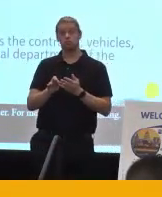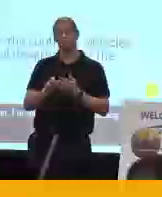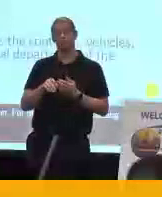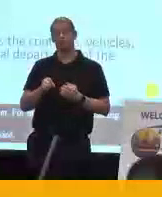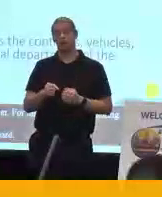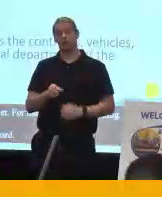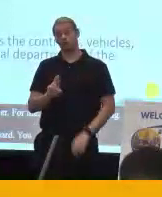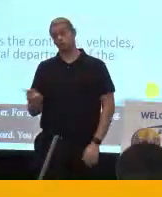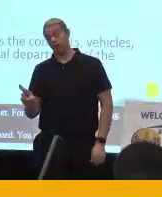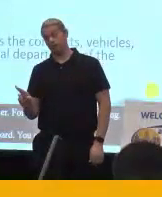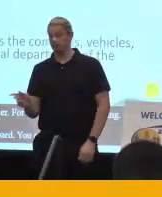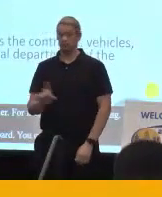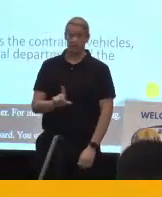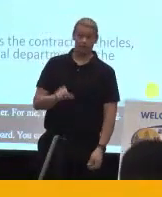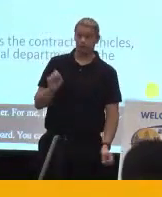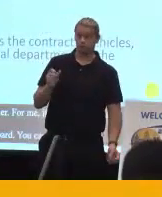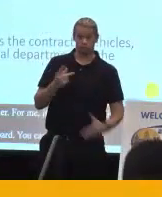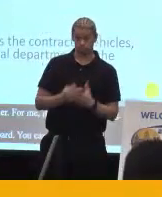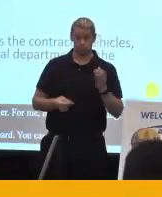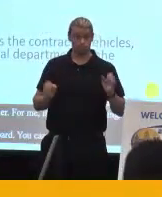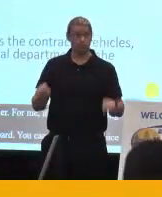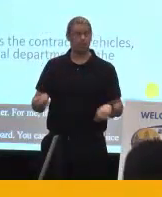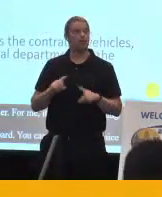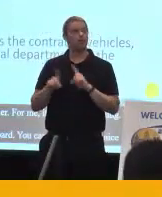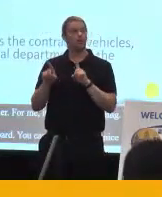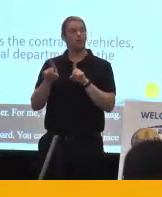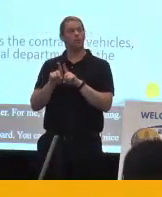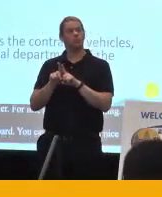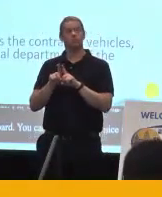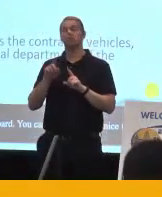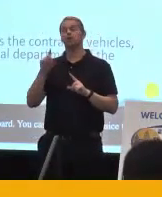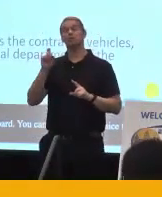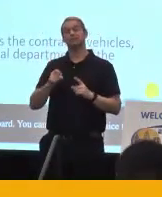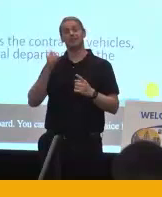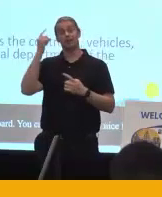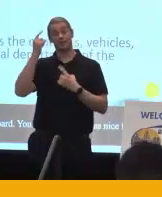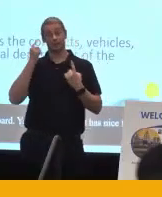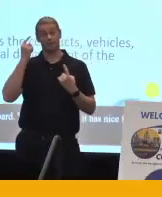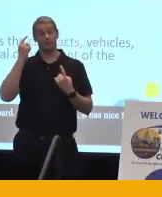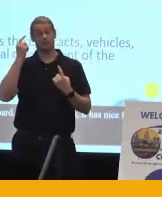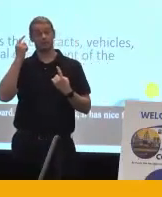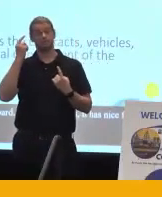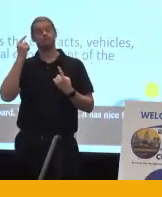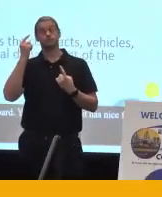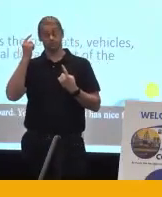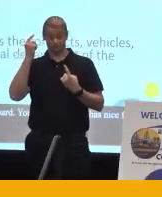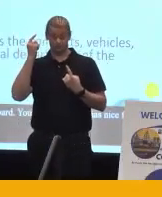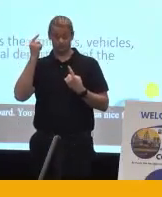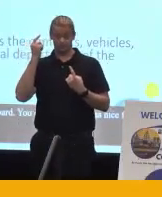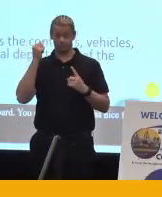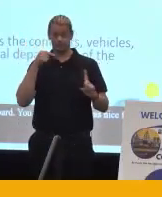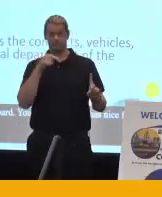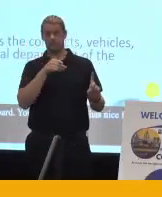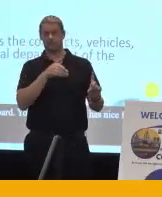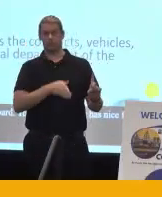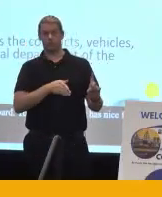it to right versus left. But some of the things you have to think through for somebody is, do they have, and